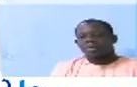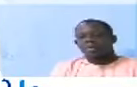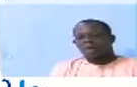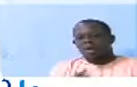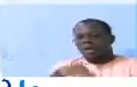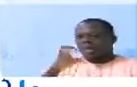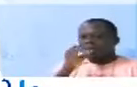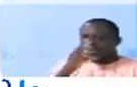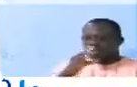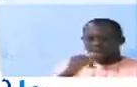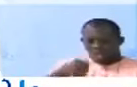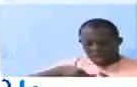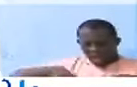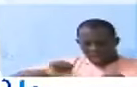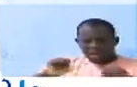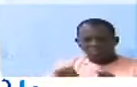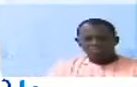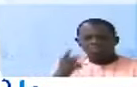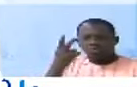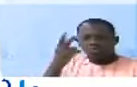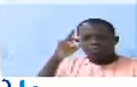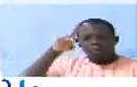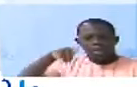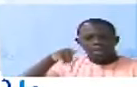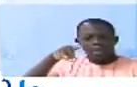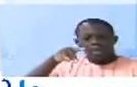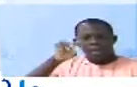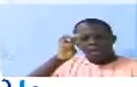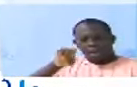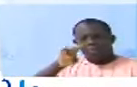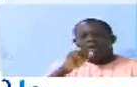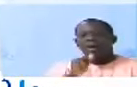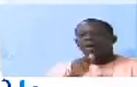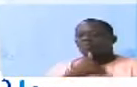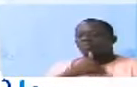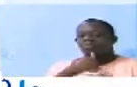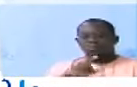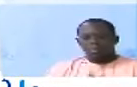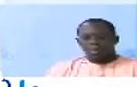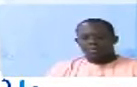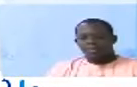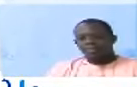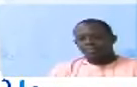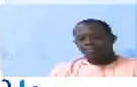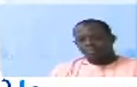I can say it was around 2 p.m. in the afternoon.